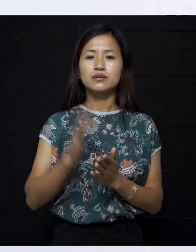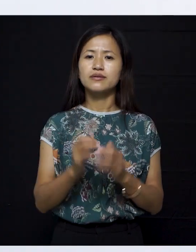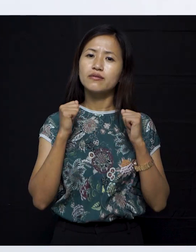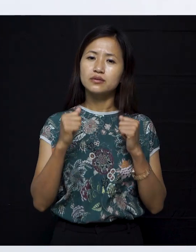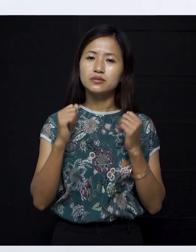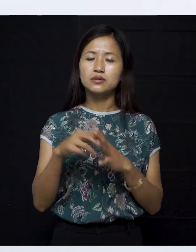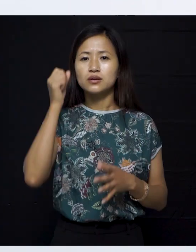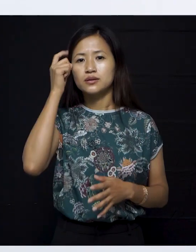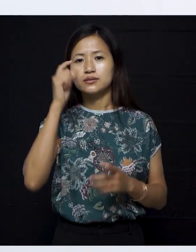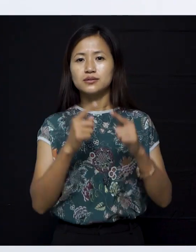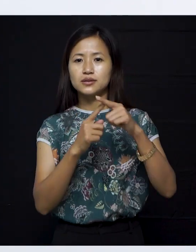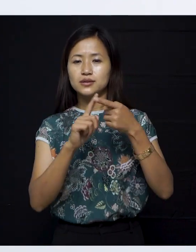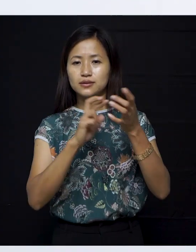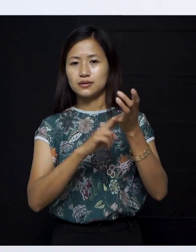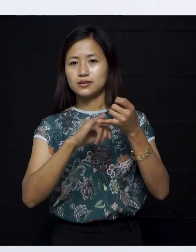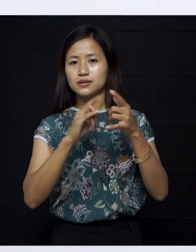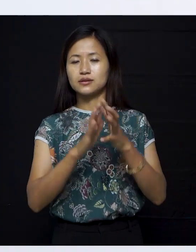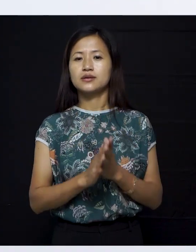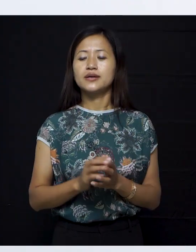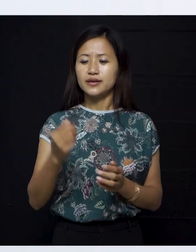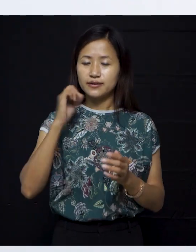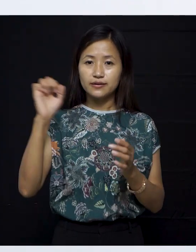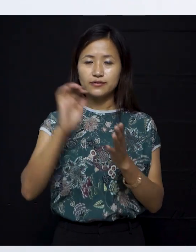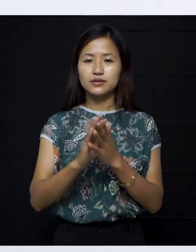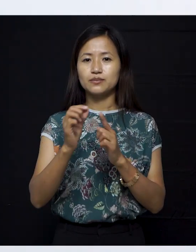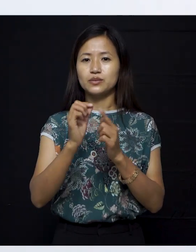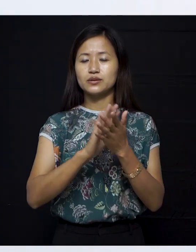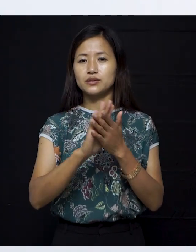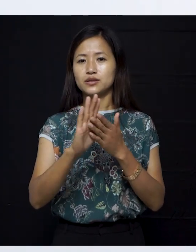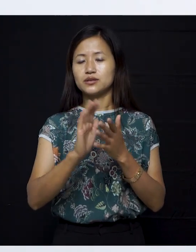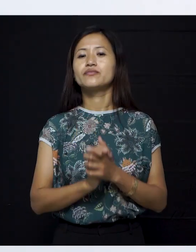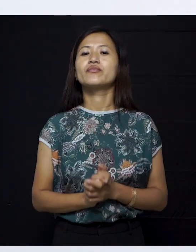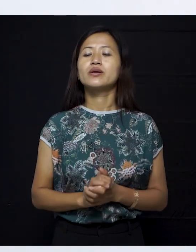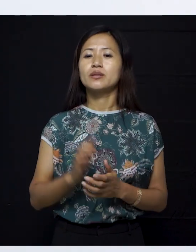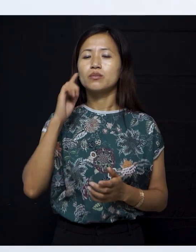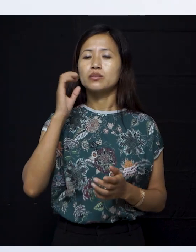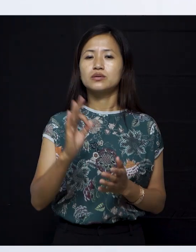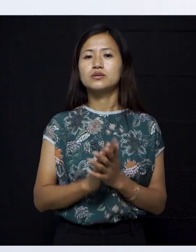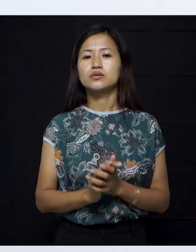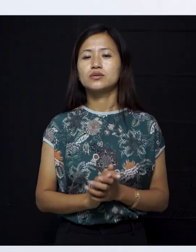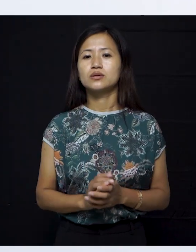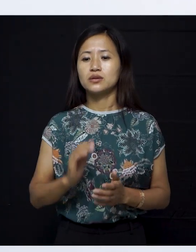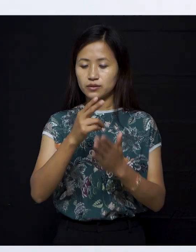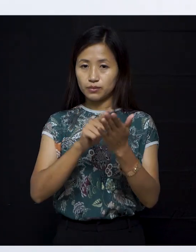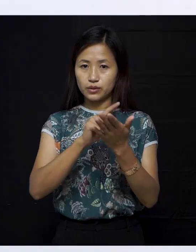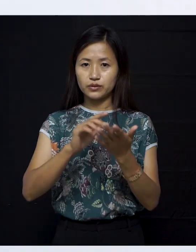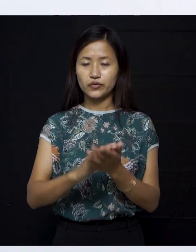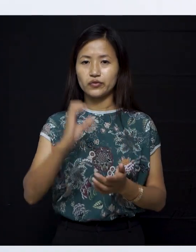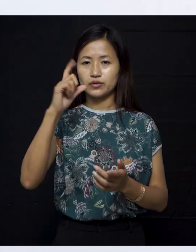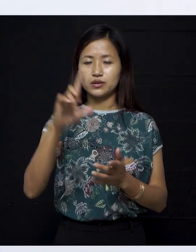difficult to understand tense. And here, even in phrases and clauses, now we see the importance of finite verbs. In the first part of our